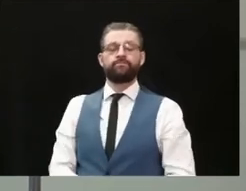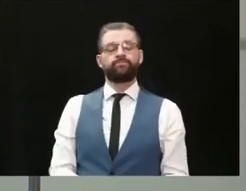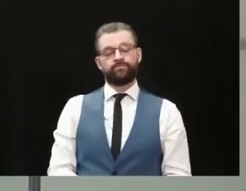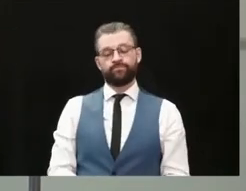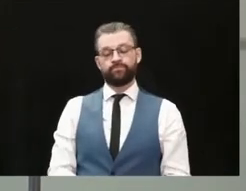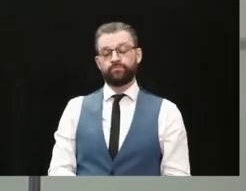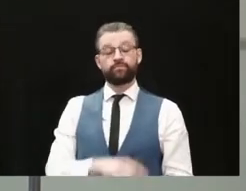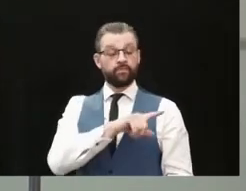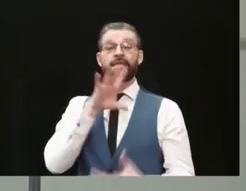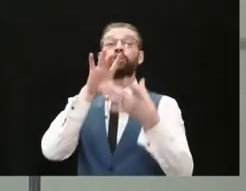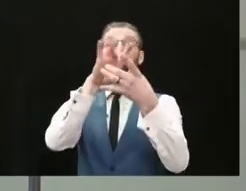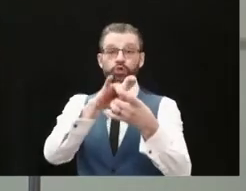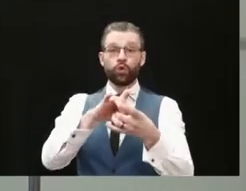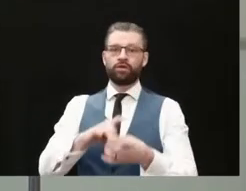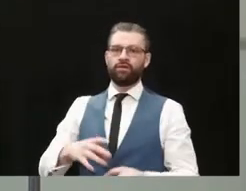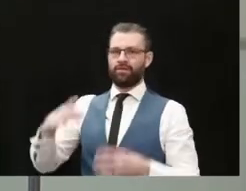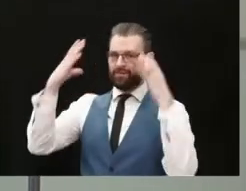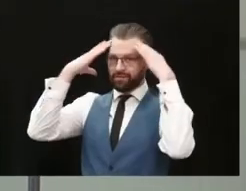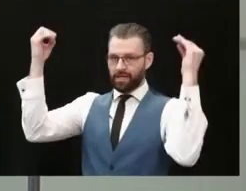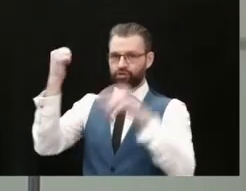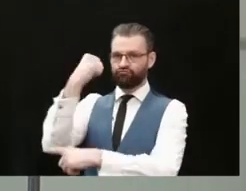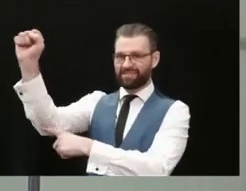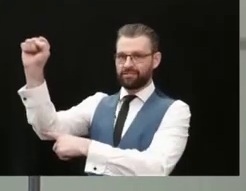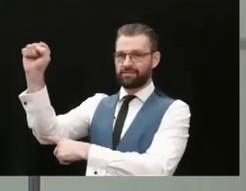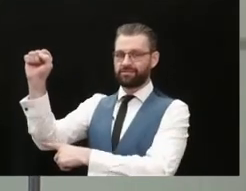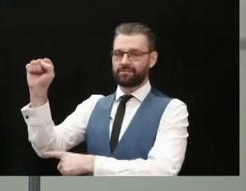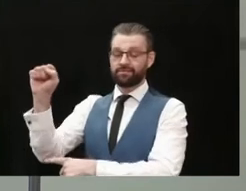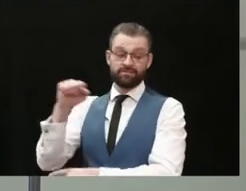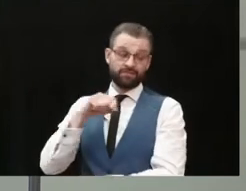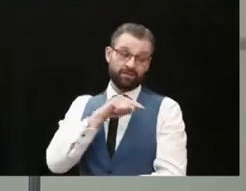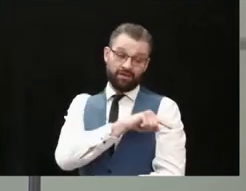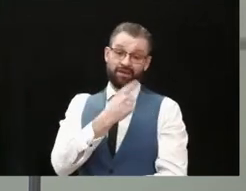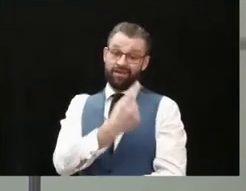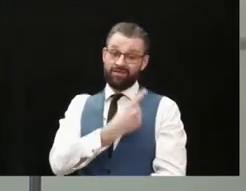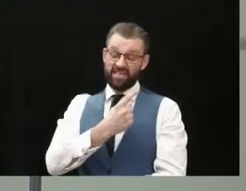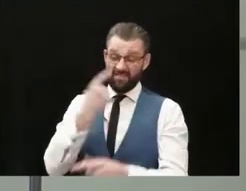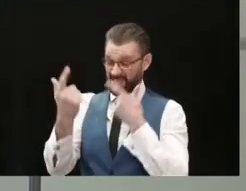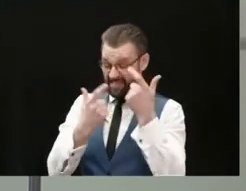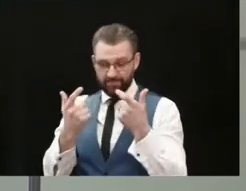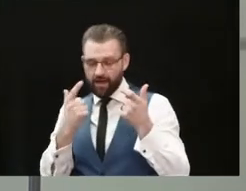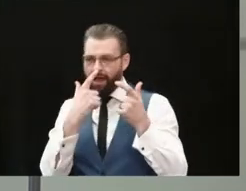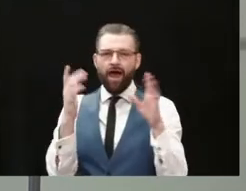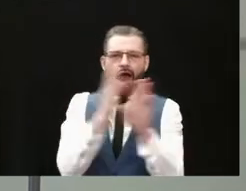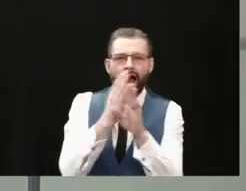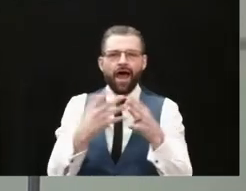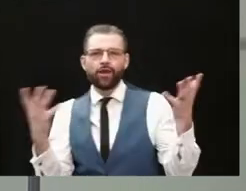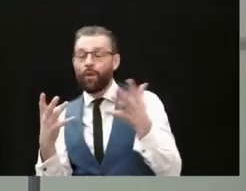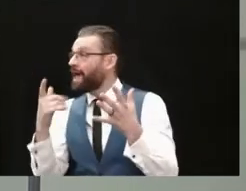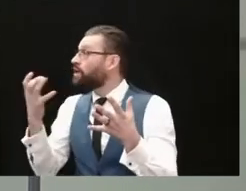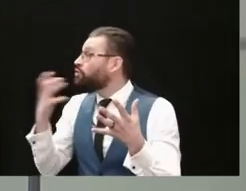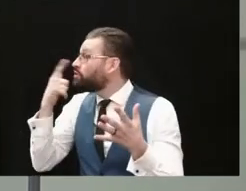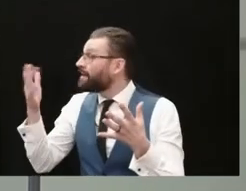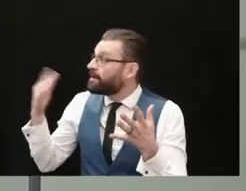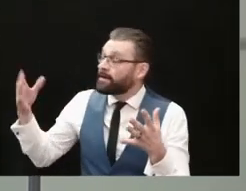He joined the Dutch resistance. He spent many times trying to find hiding places for Jews